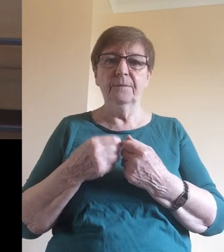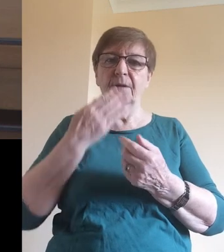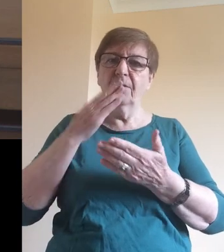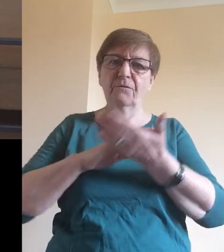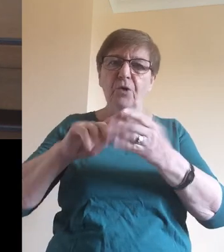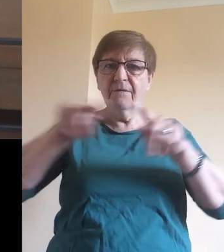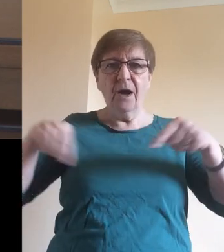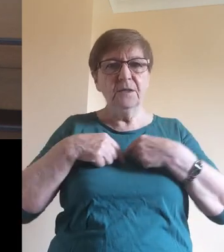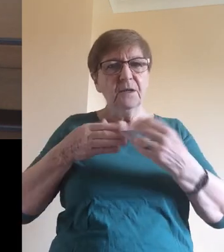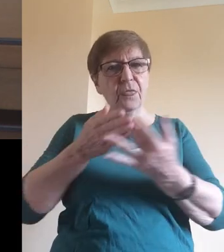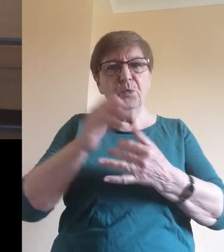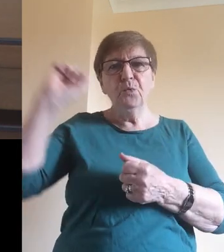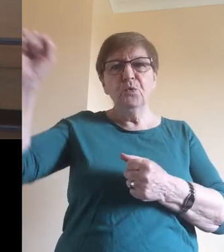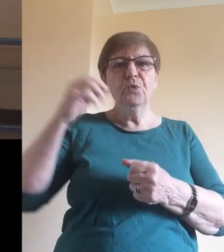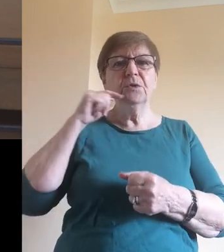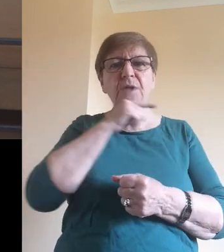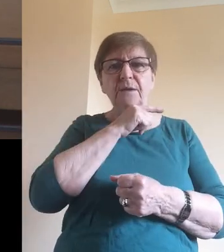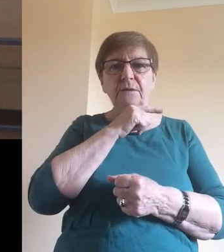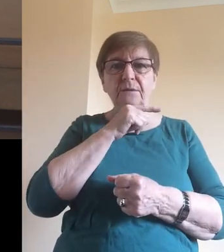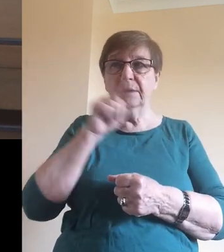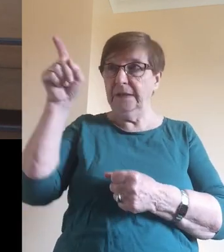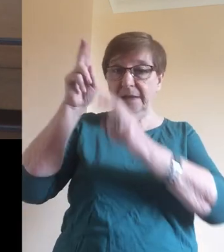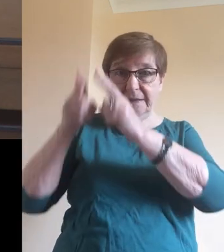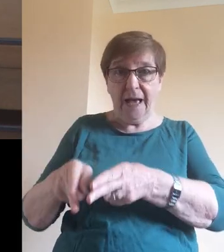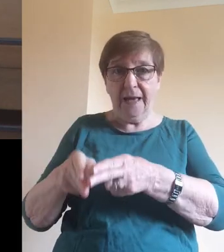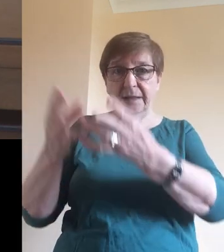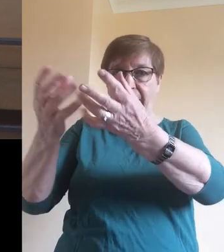Forgive us through your Son who died bearing our sins,